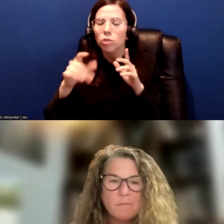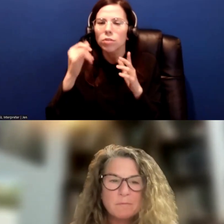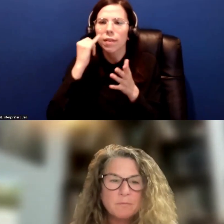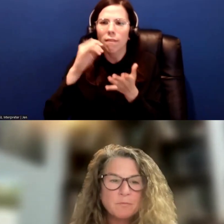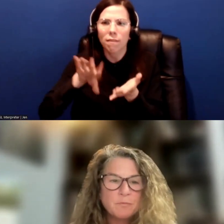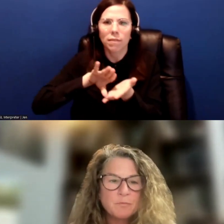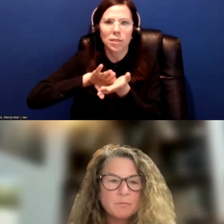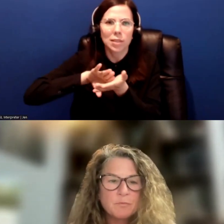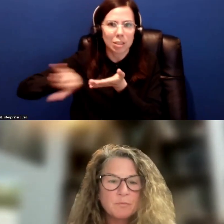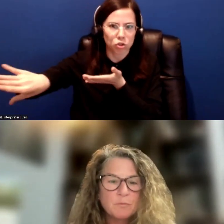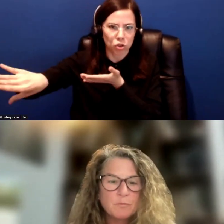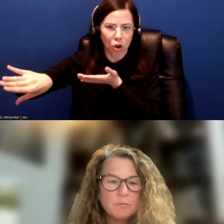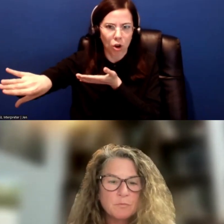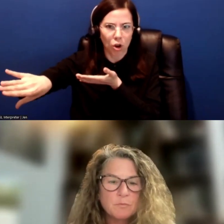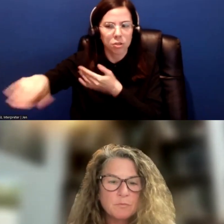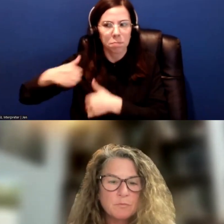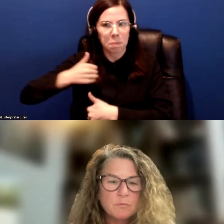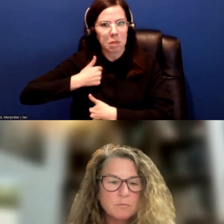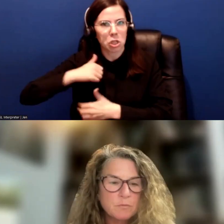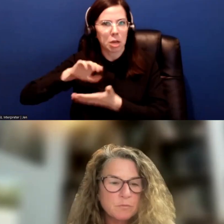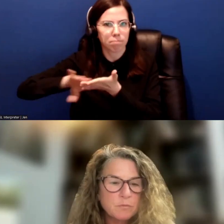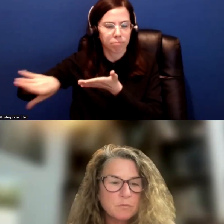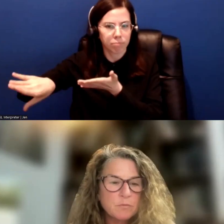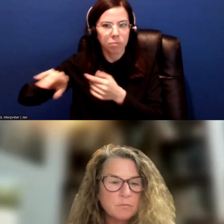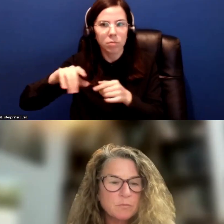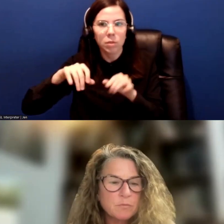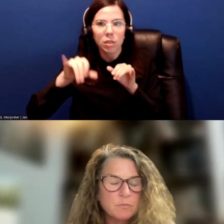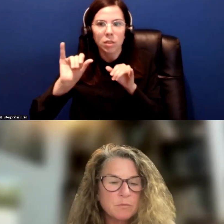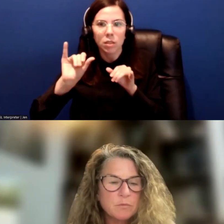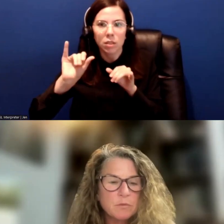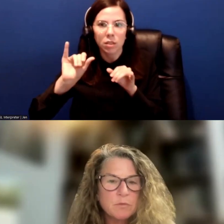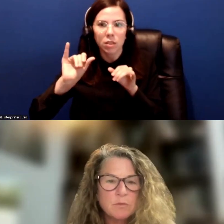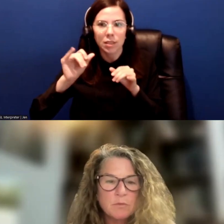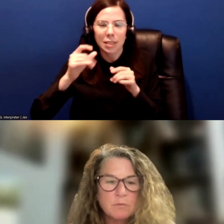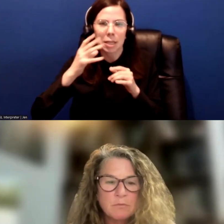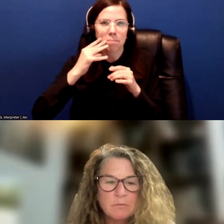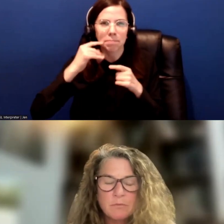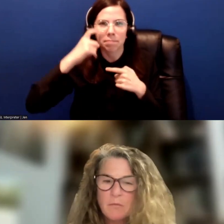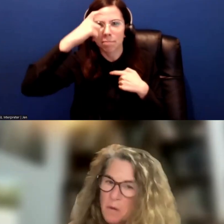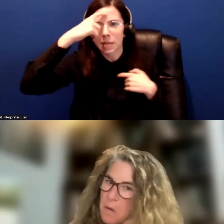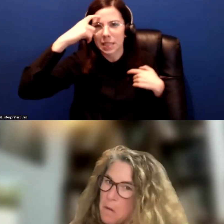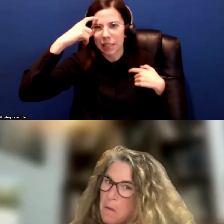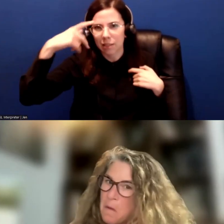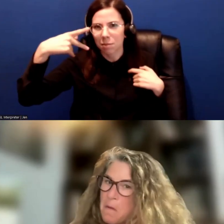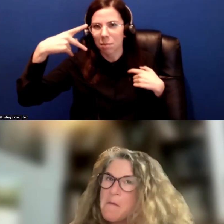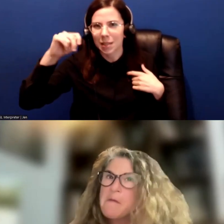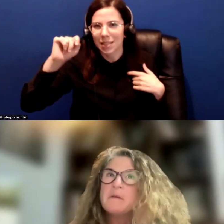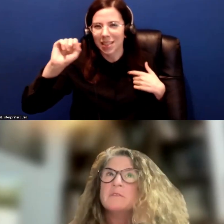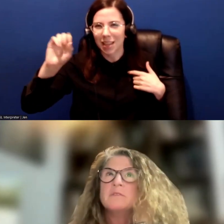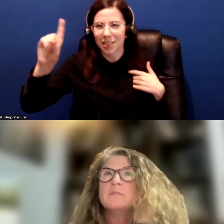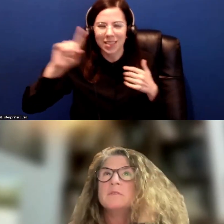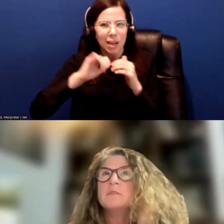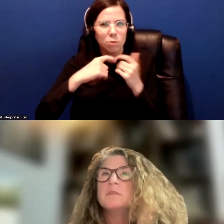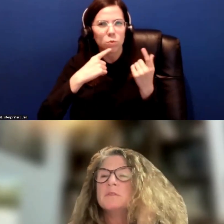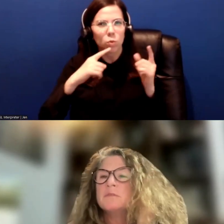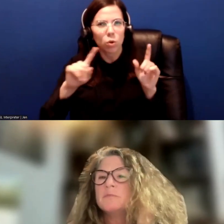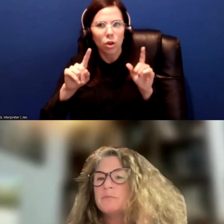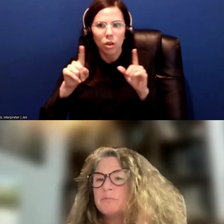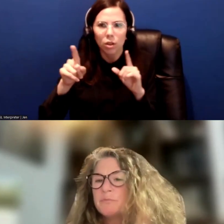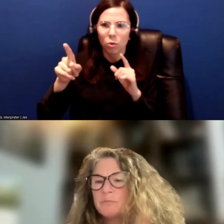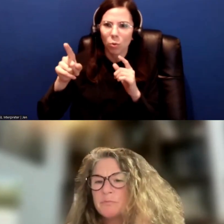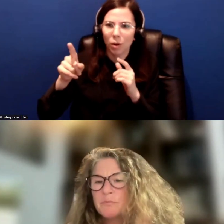discharged and still dealing with PSD or PTSD, how would this work for the victim with the military and